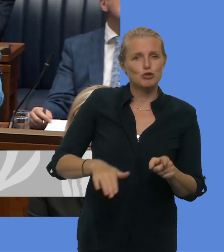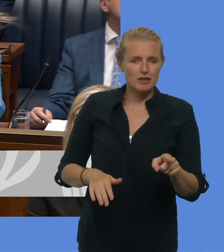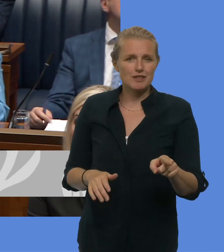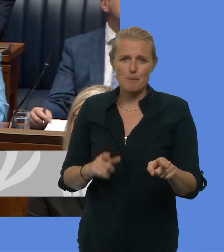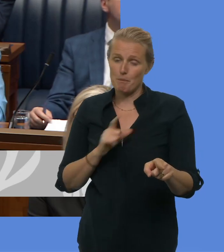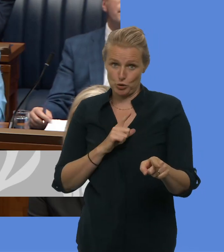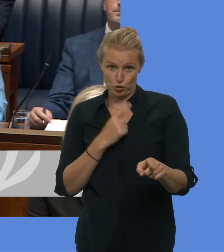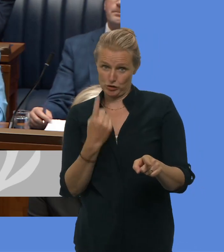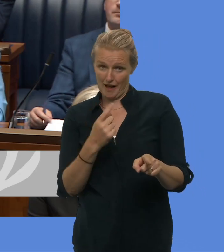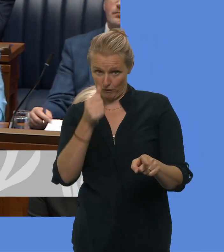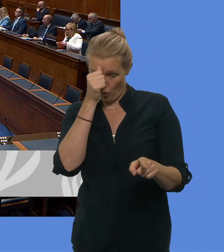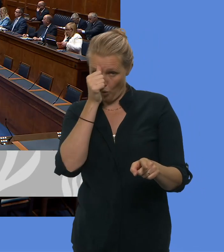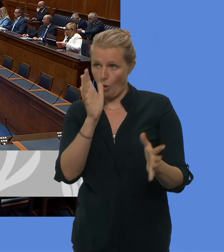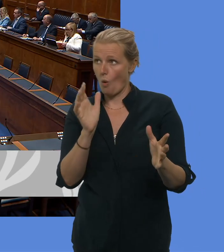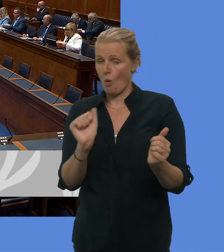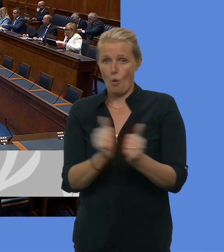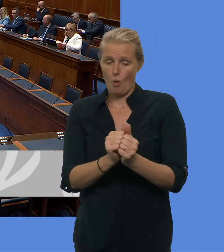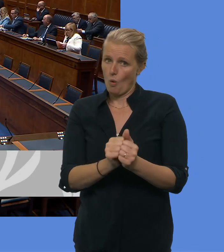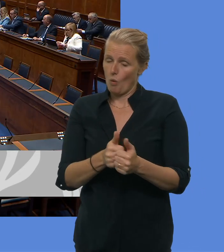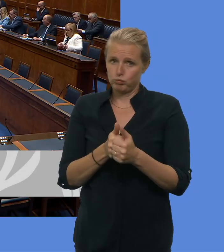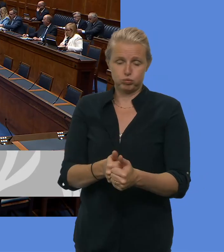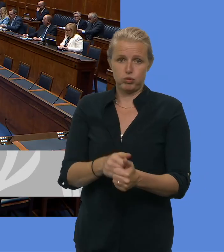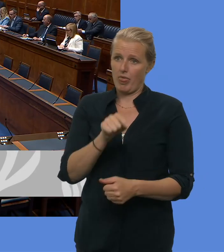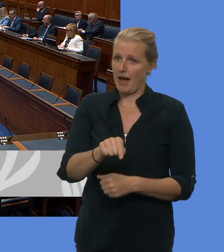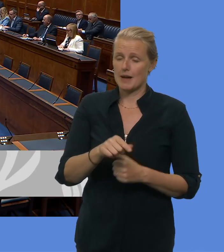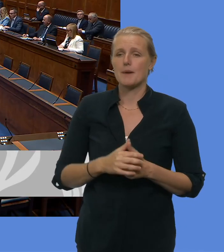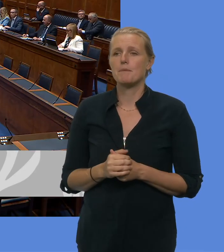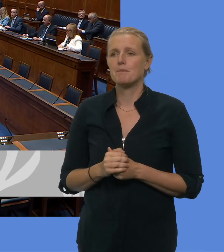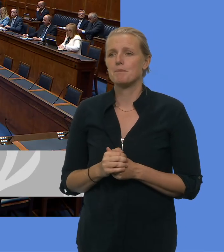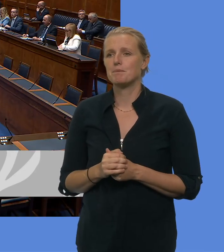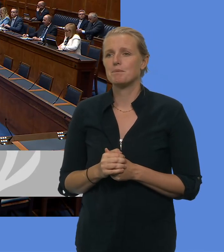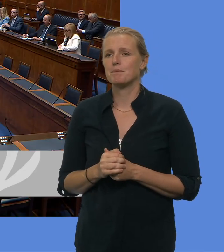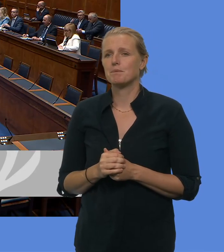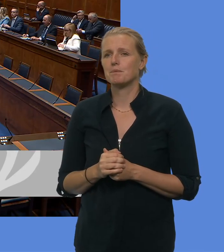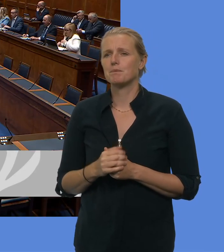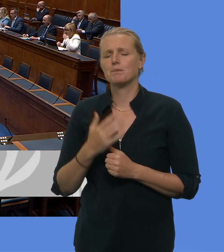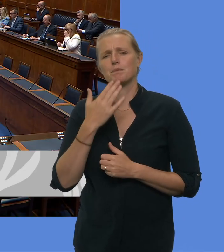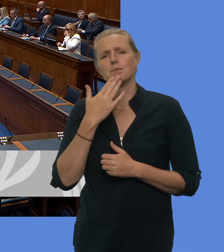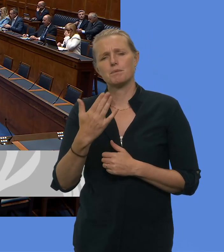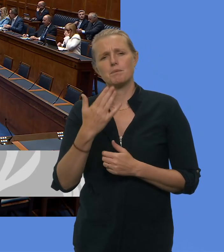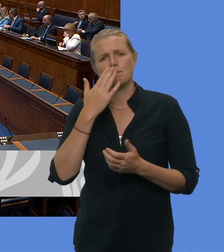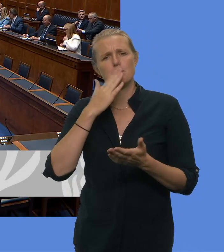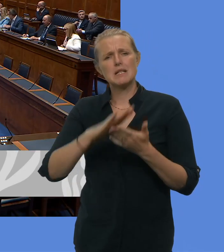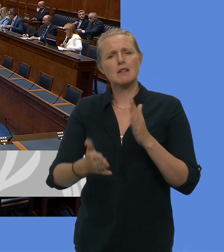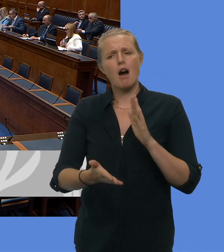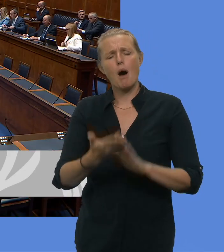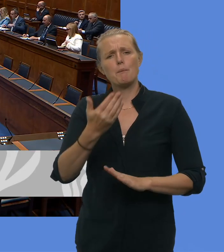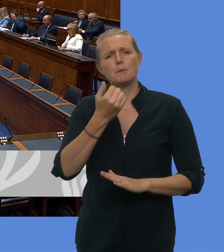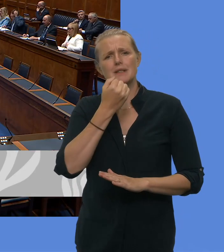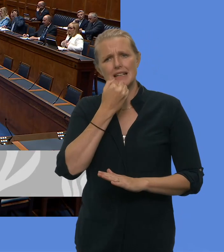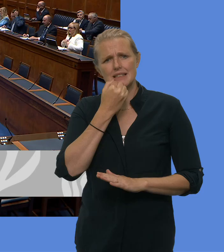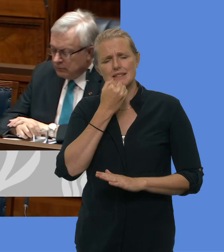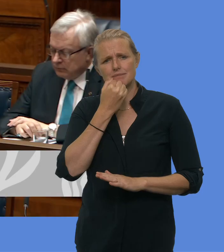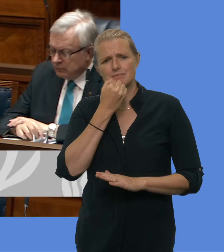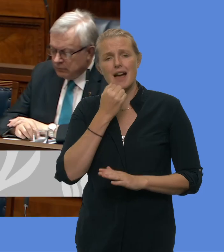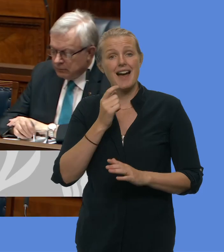that the member will welcome. Mr. Speaker, Minister, can we have an update please on the schools which lost